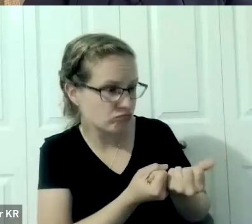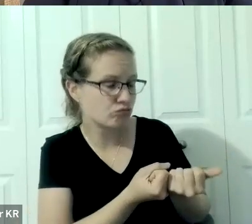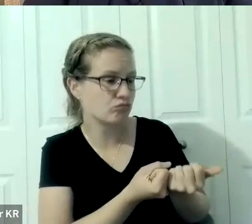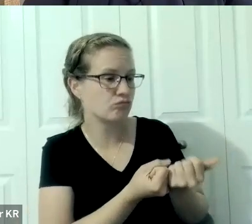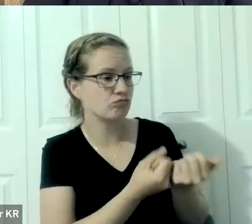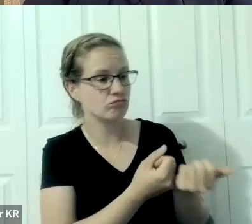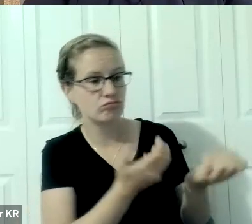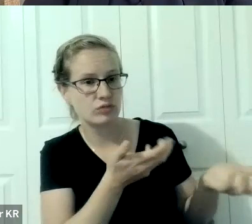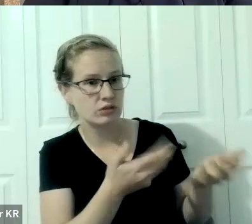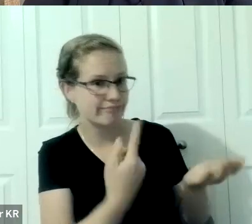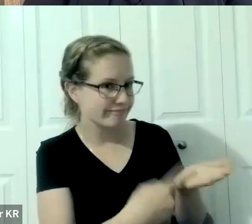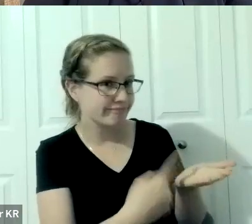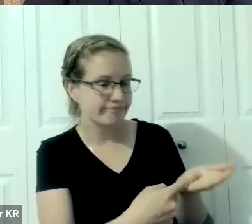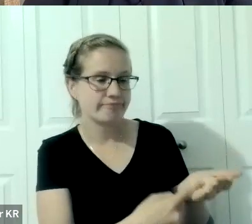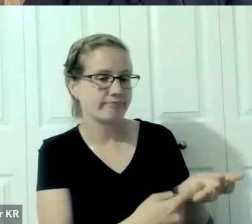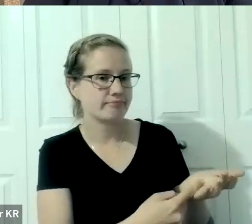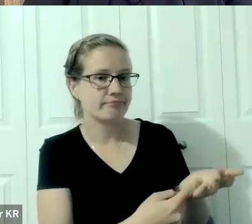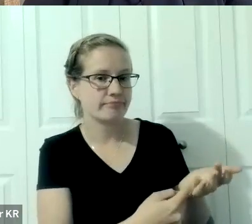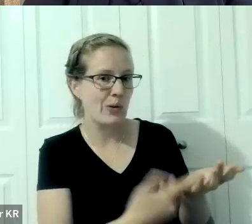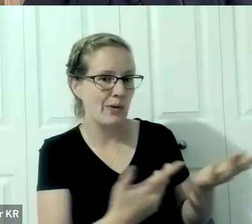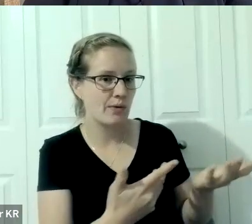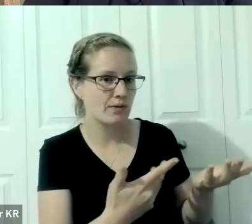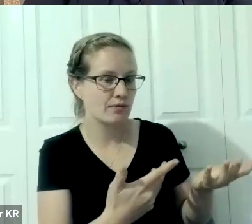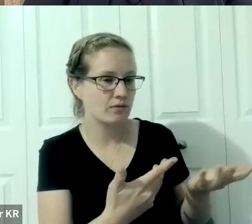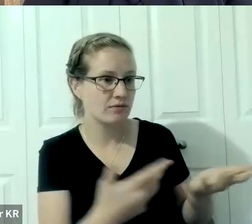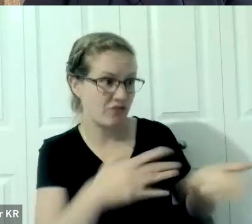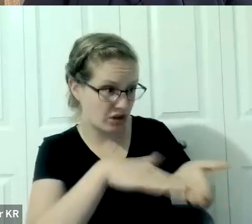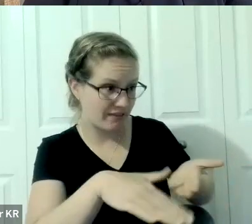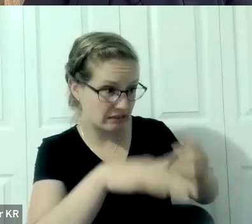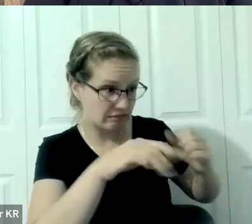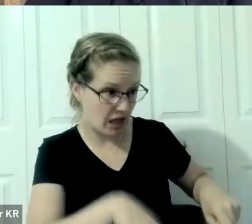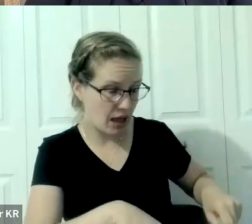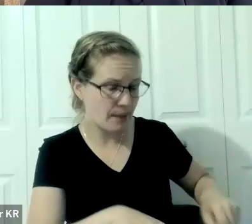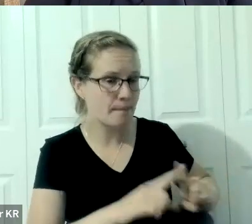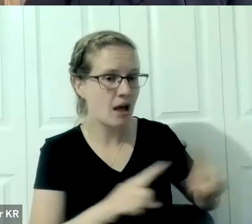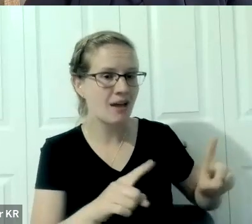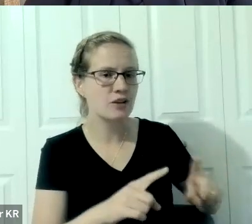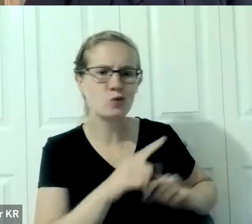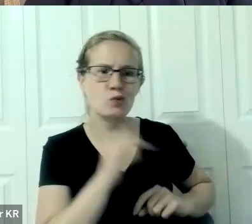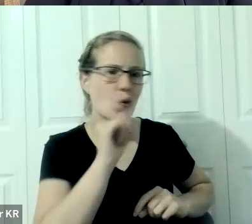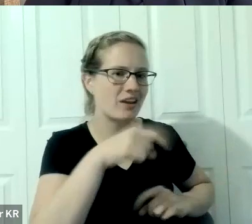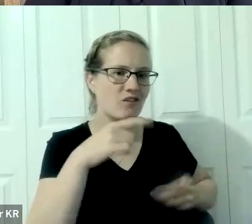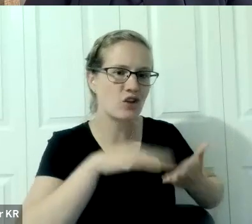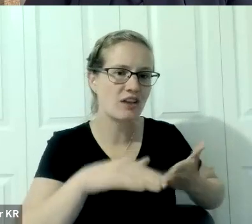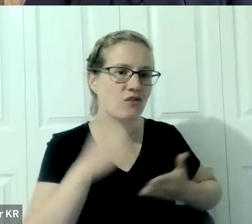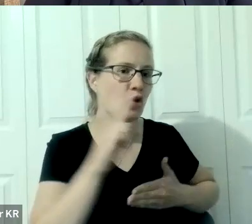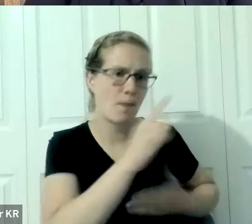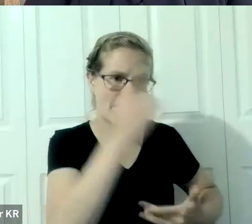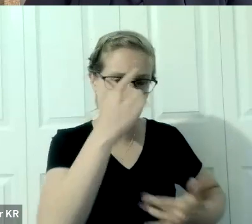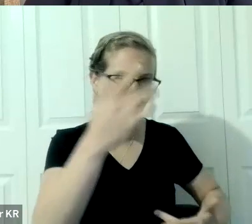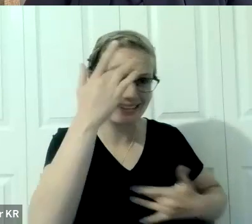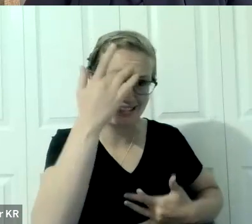talk about, you know, things you need forgiveness for, but you don't need forgiveness for your mental illness.